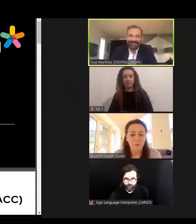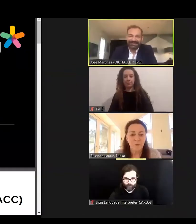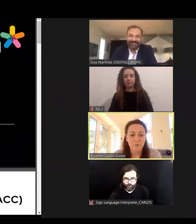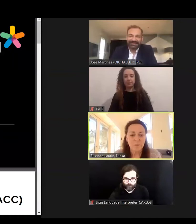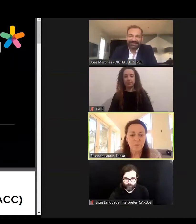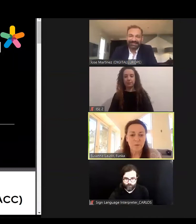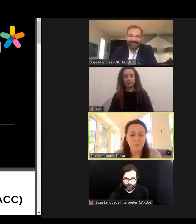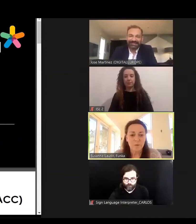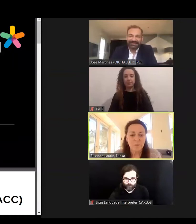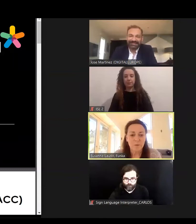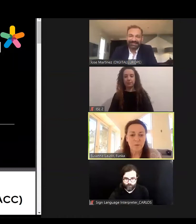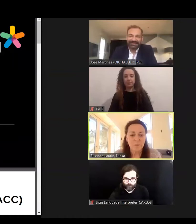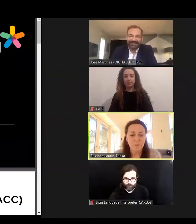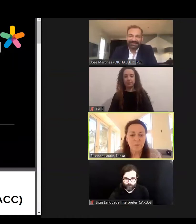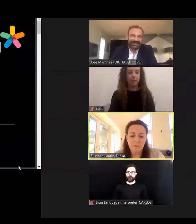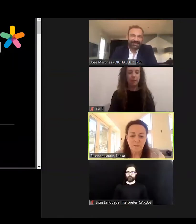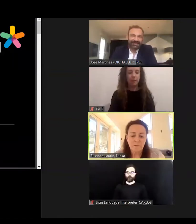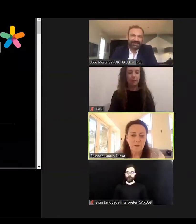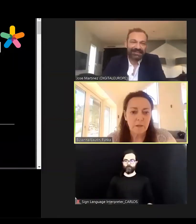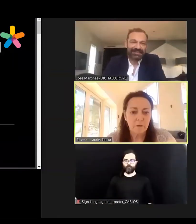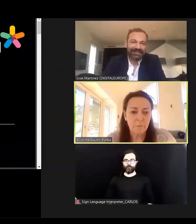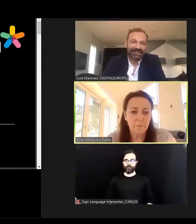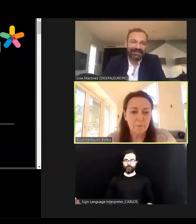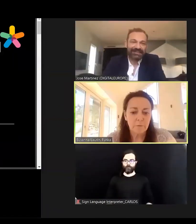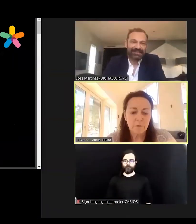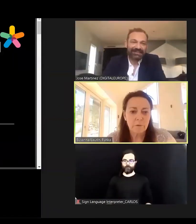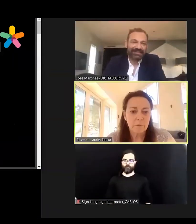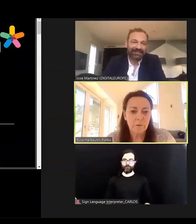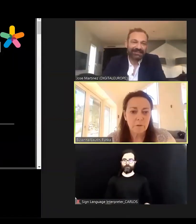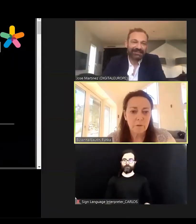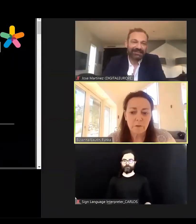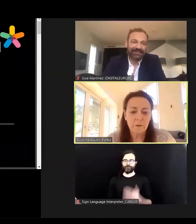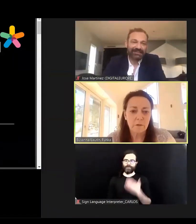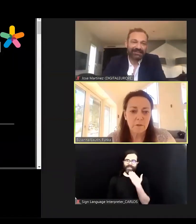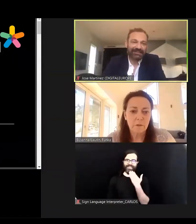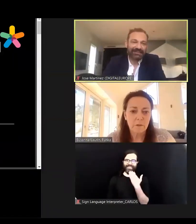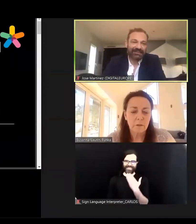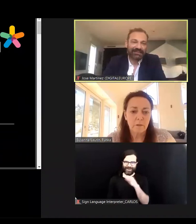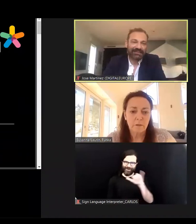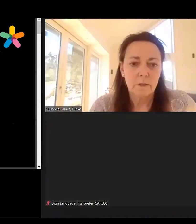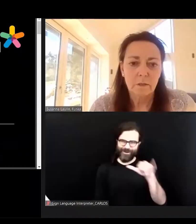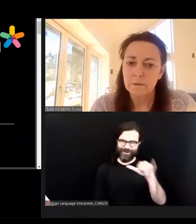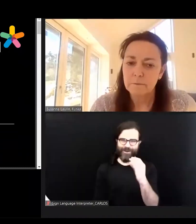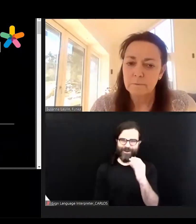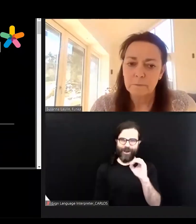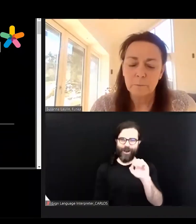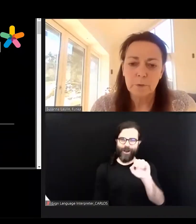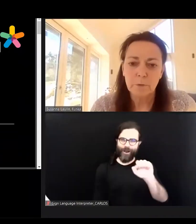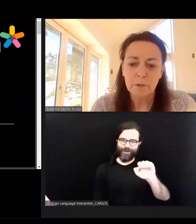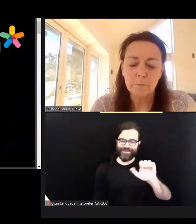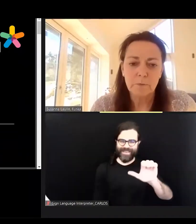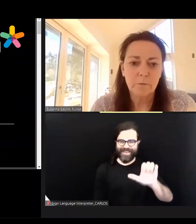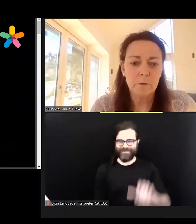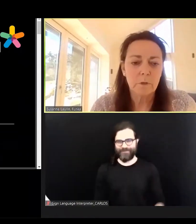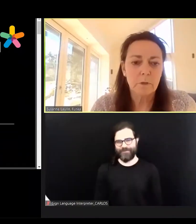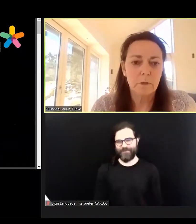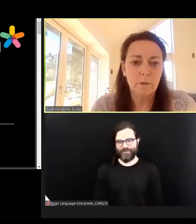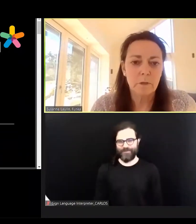the International Association of Accessibility Professional Representative to the EU. And